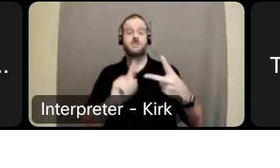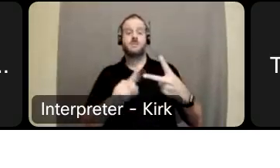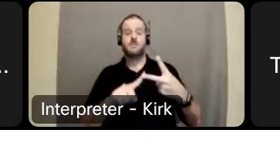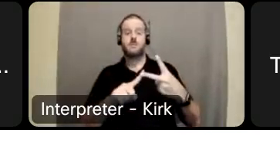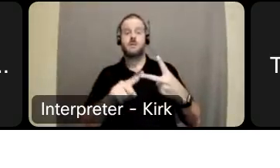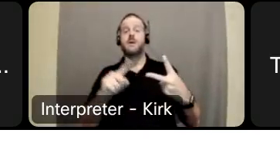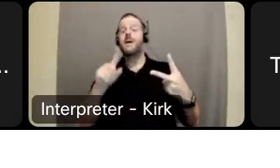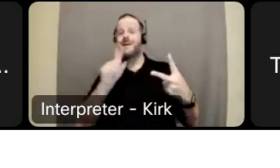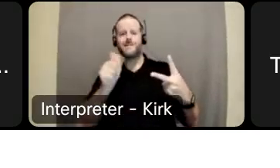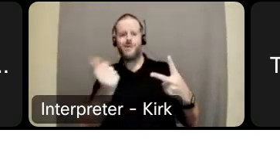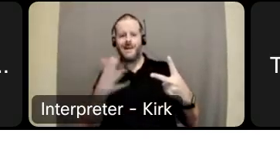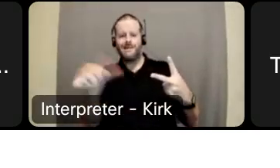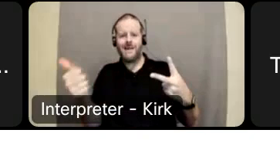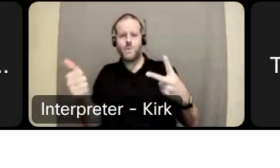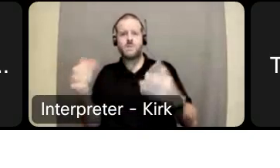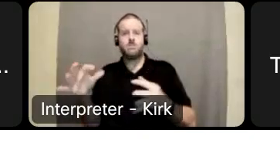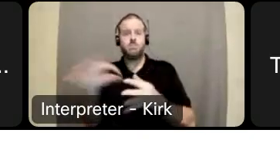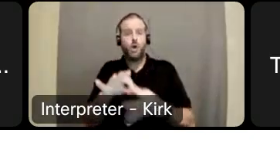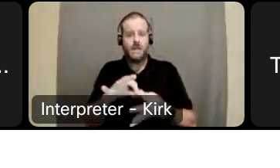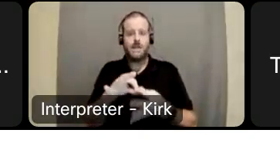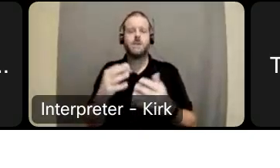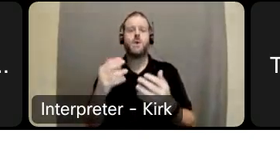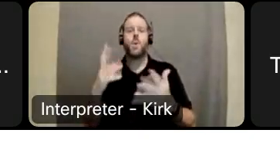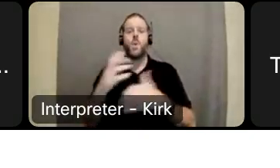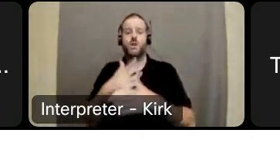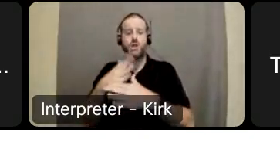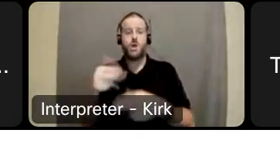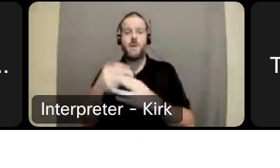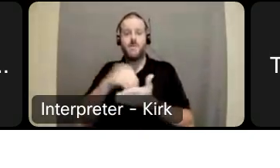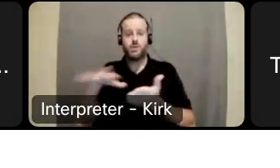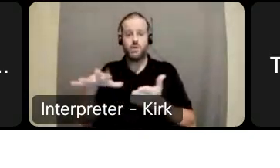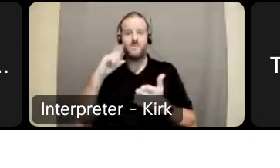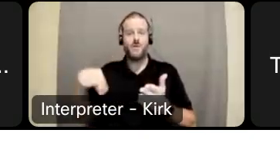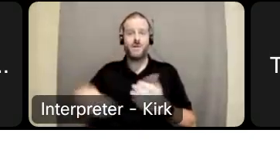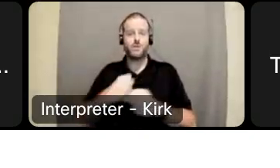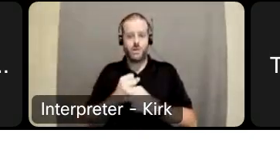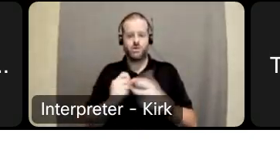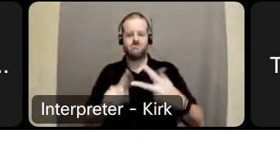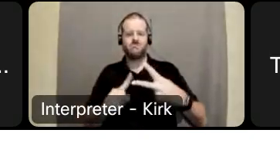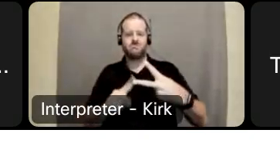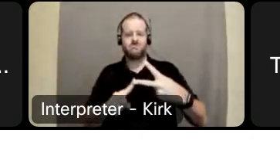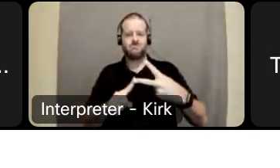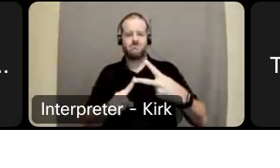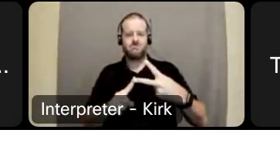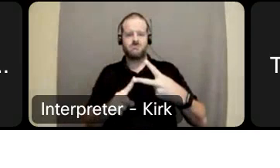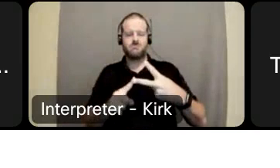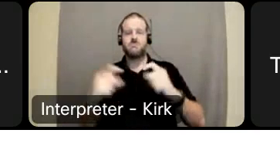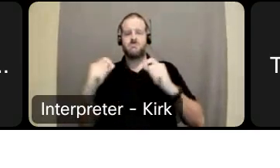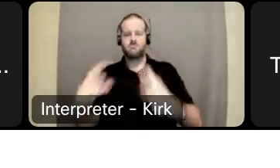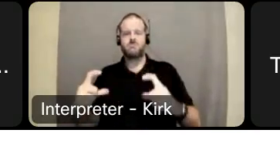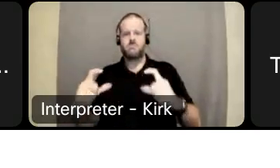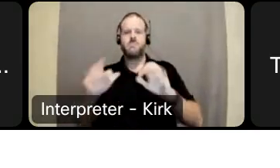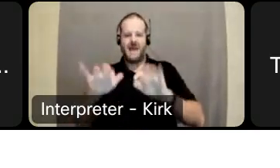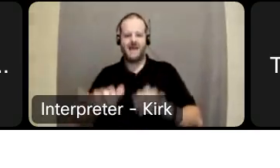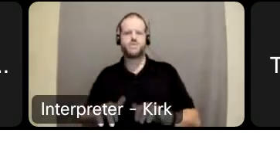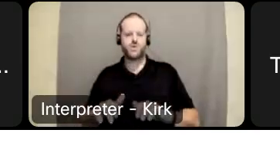anything else that you feel is pertinent or you would like to share about this student over the course of this year, there's also the last prompt question that allows you to do that. So